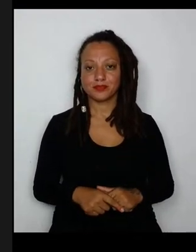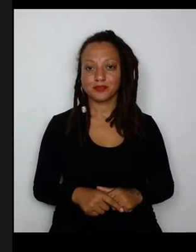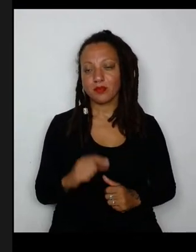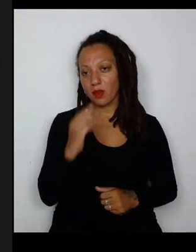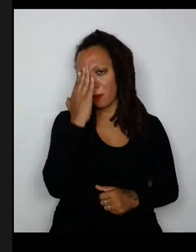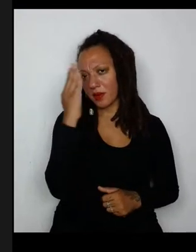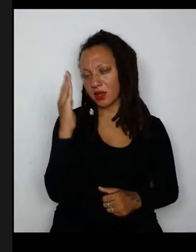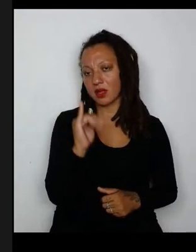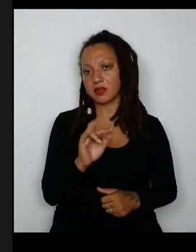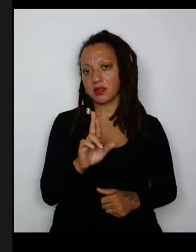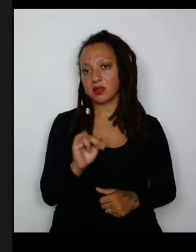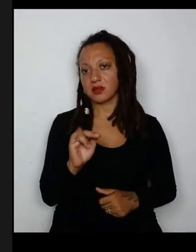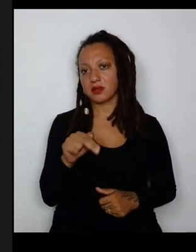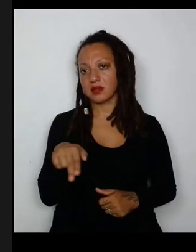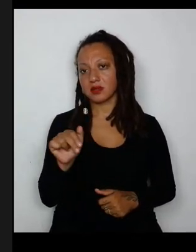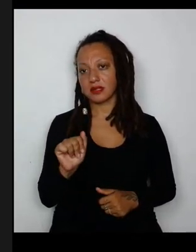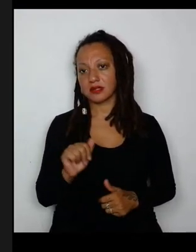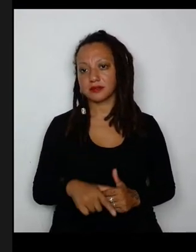thank